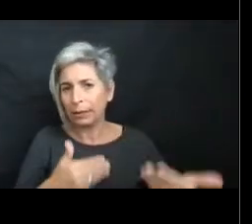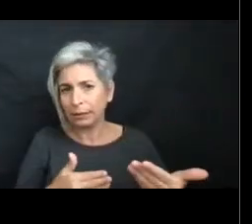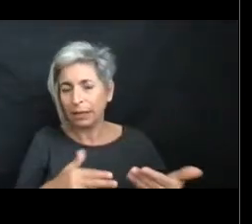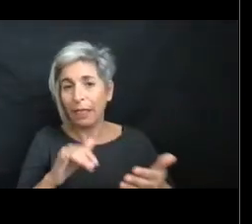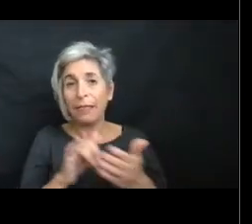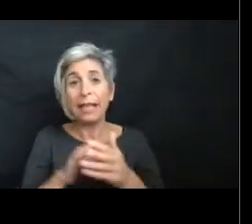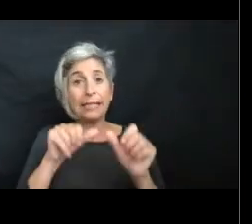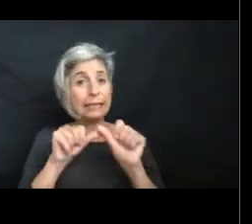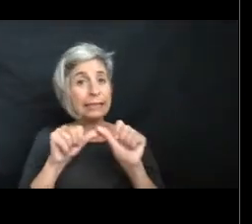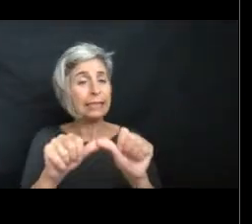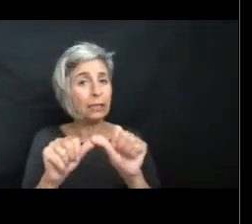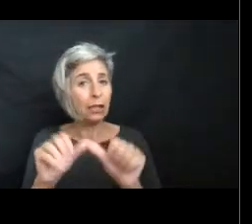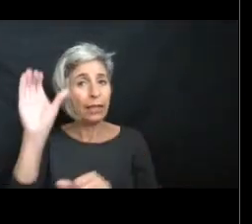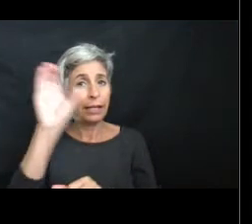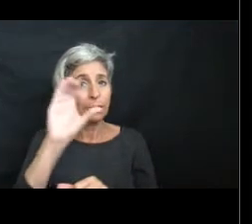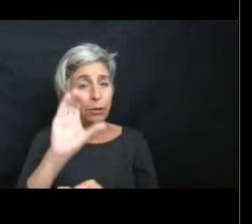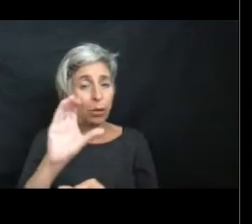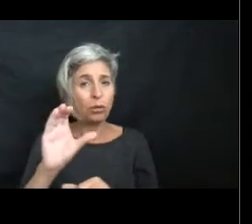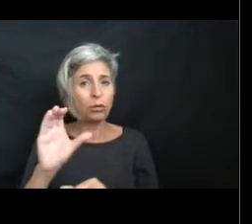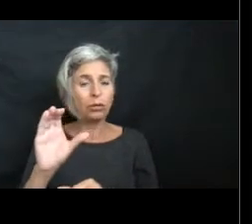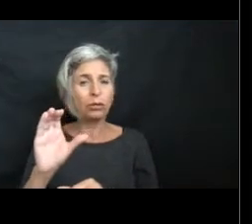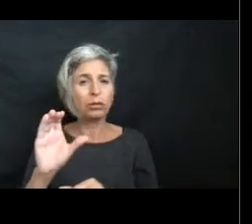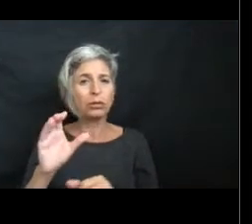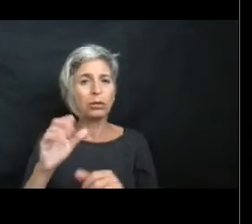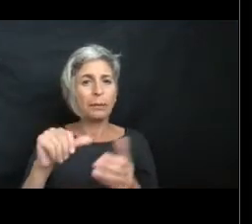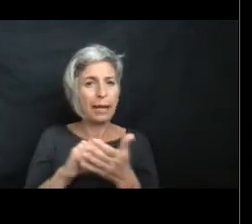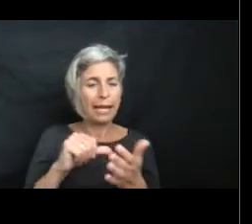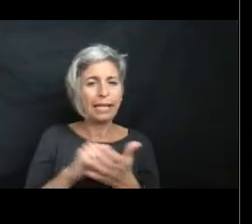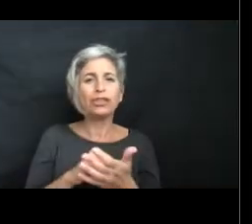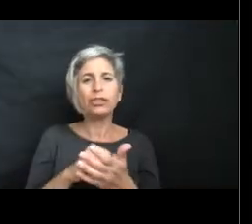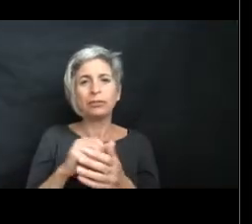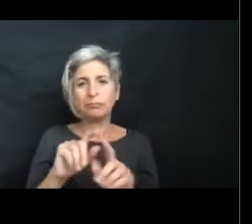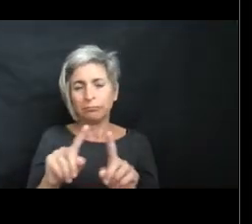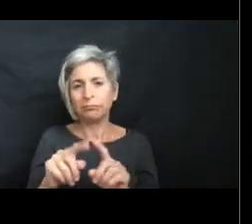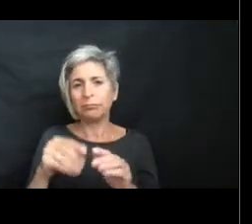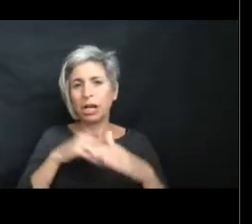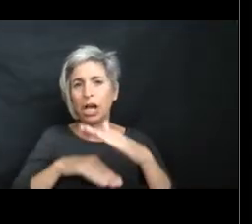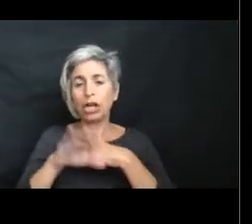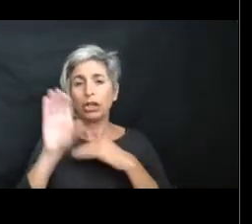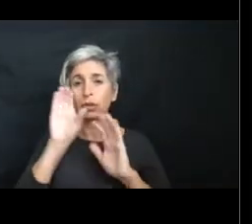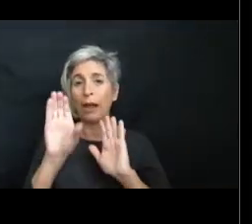page. It's on a different project though that's further along. So under graphical,